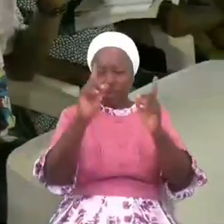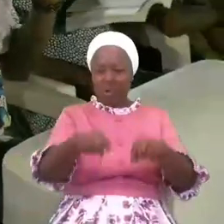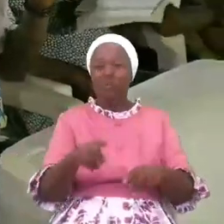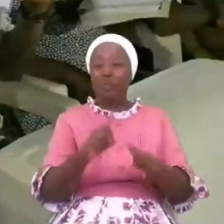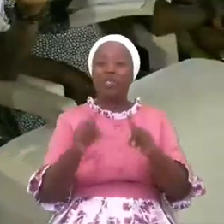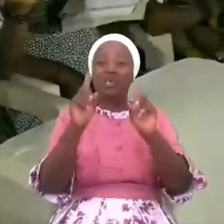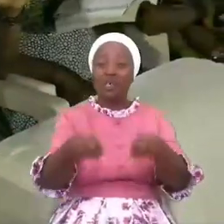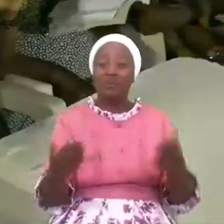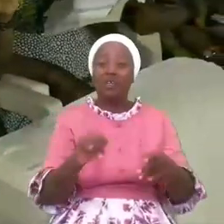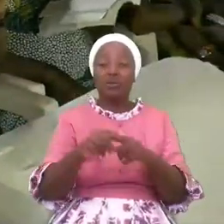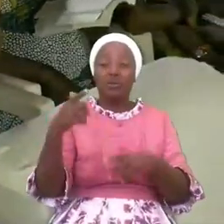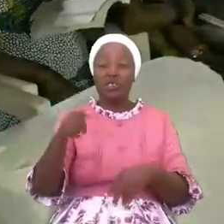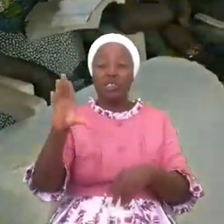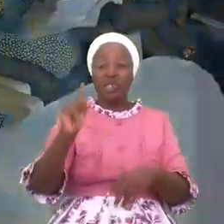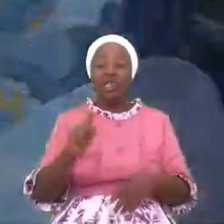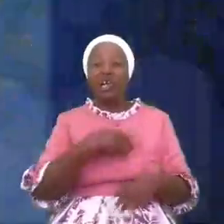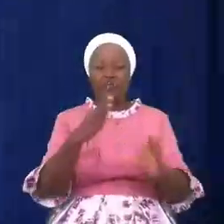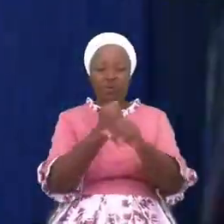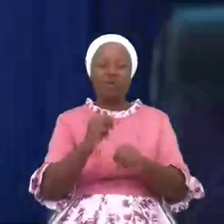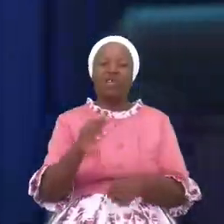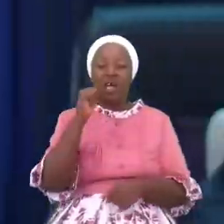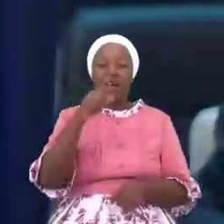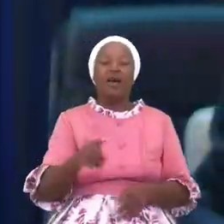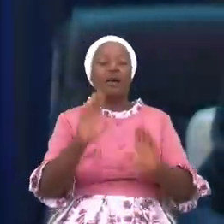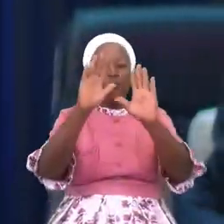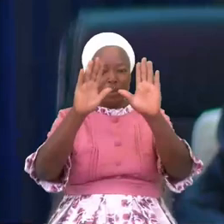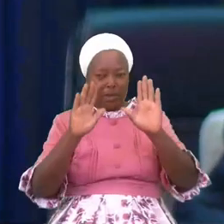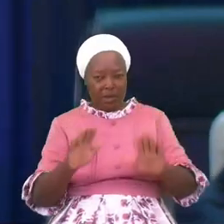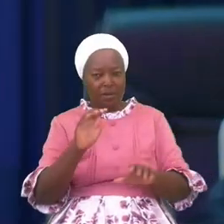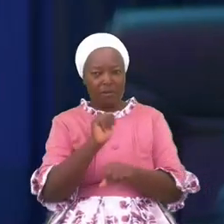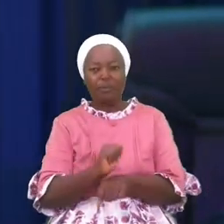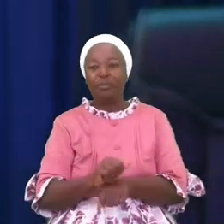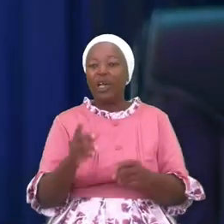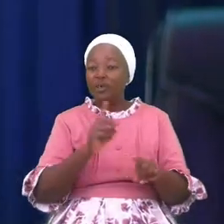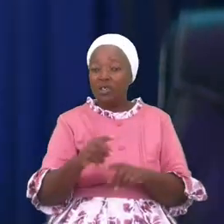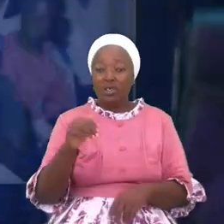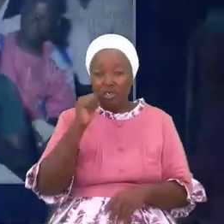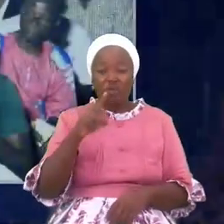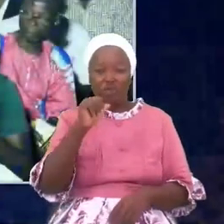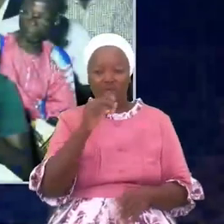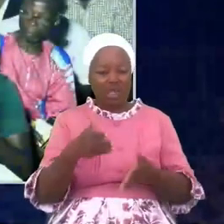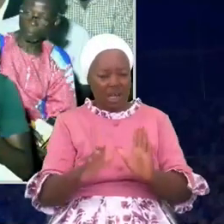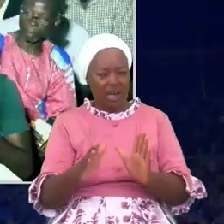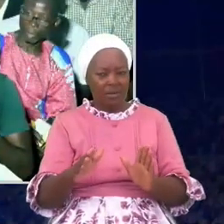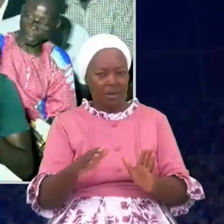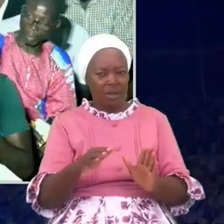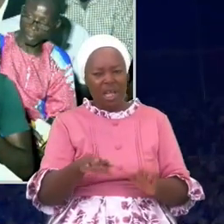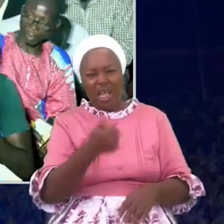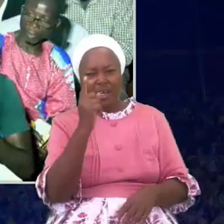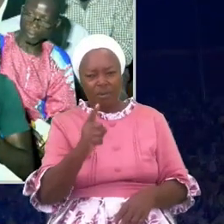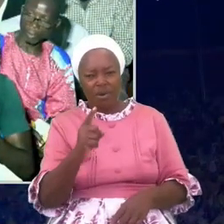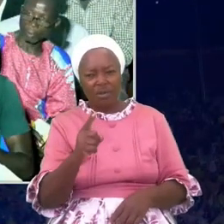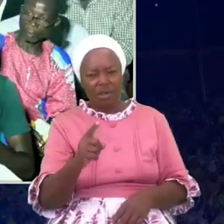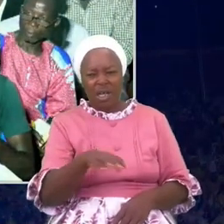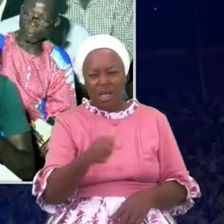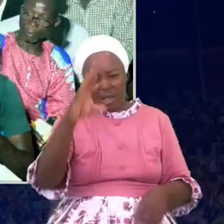allow anyone, she would not allow a brother, a sister, a relation, a